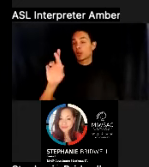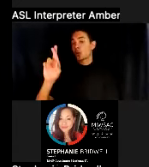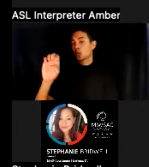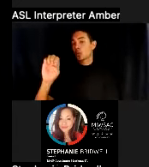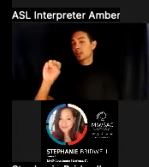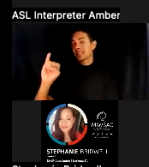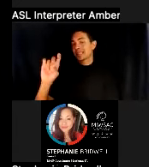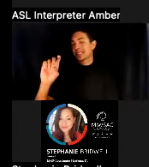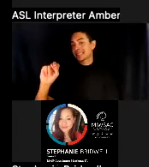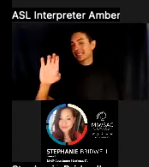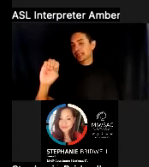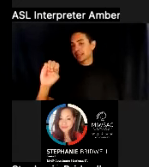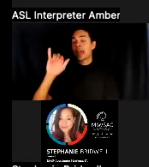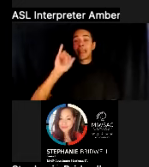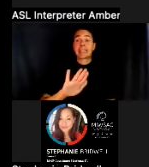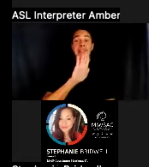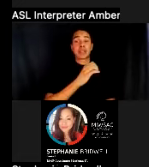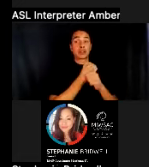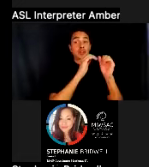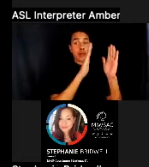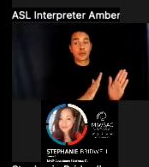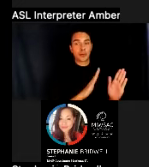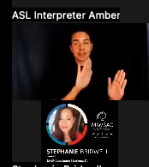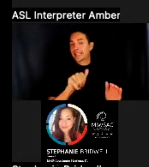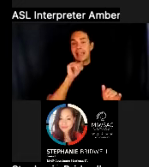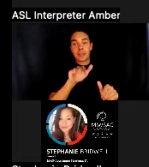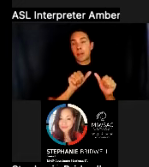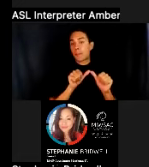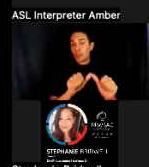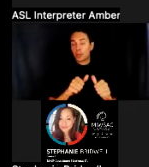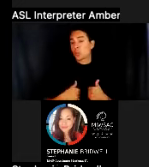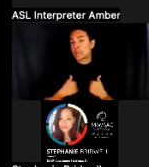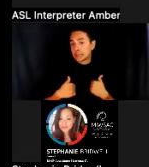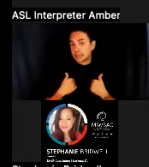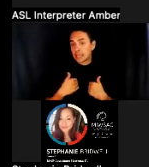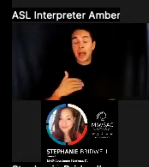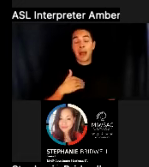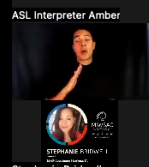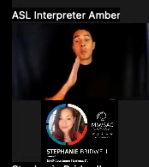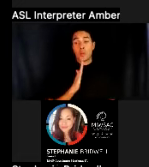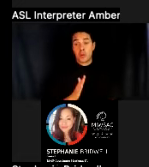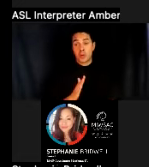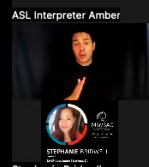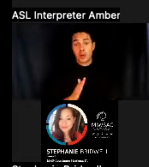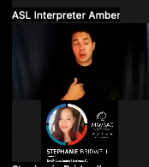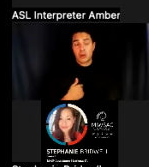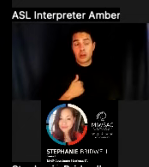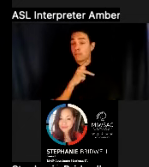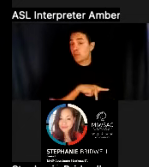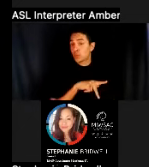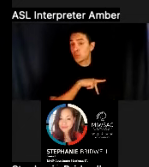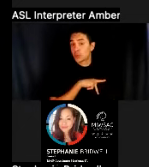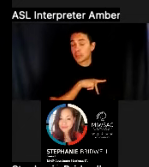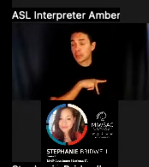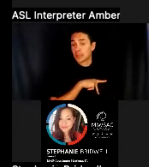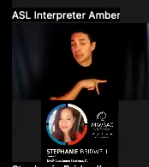Yes. shelter. That is not their permanent residence. So I would personally